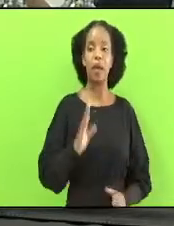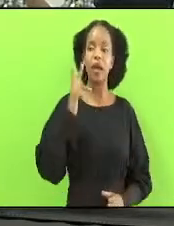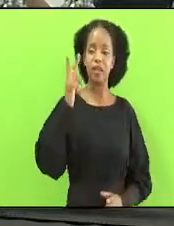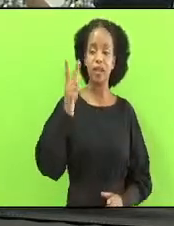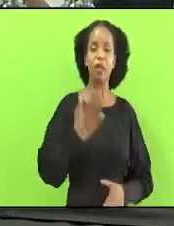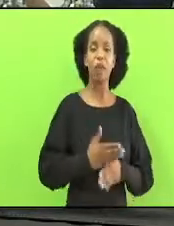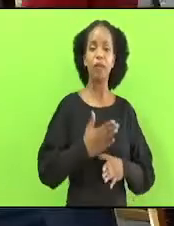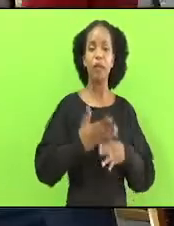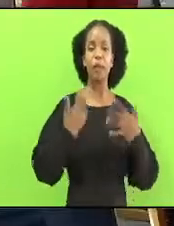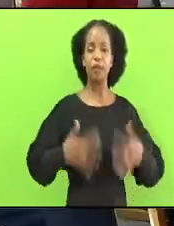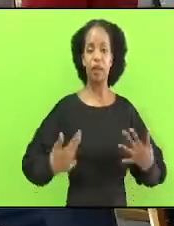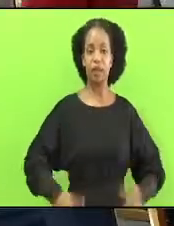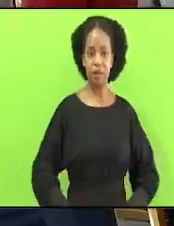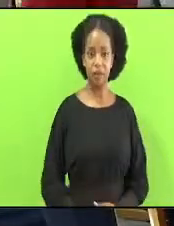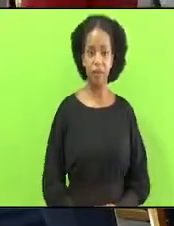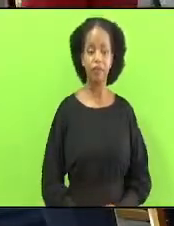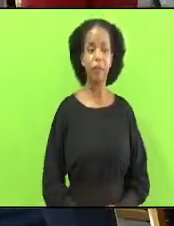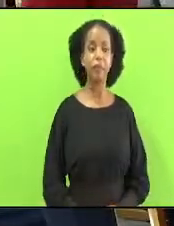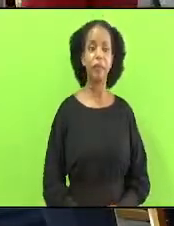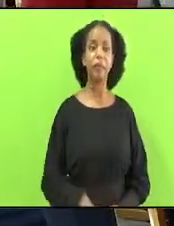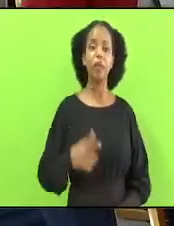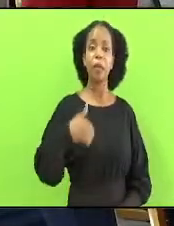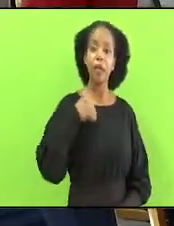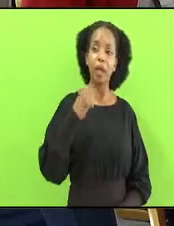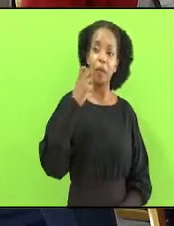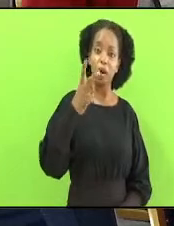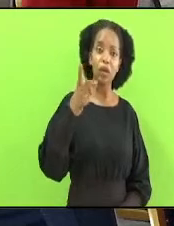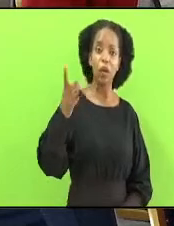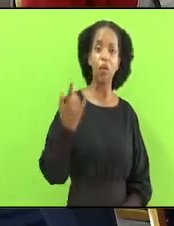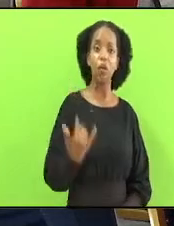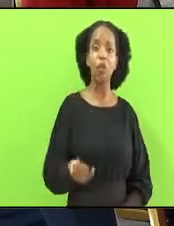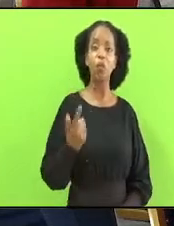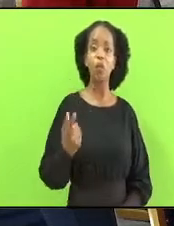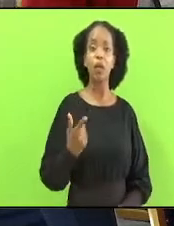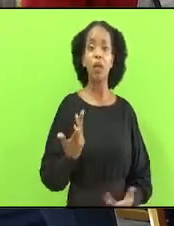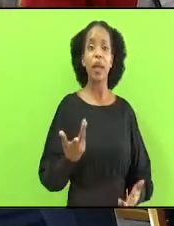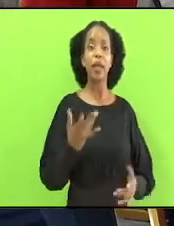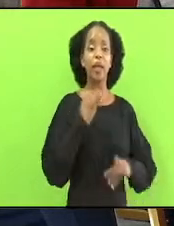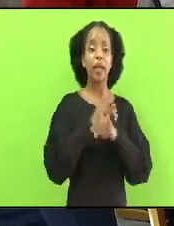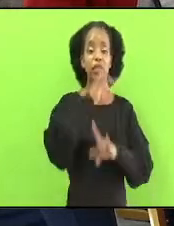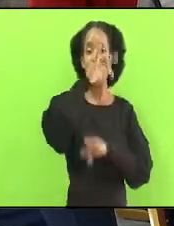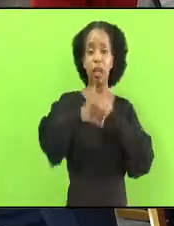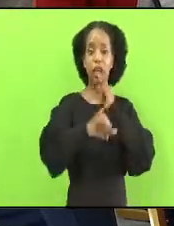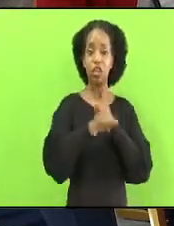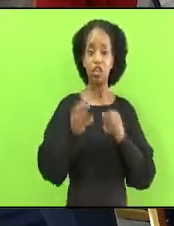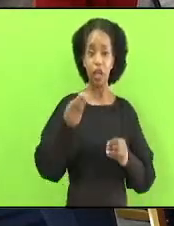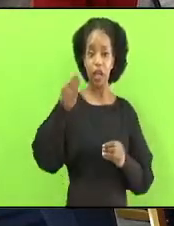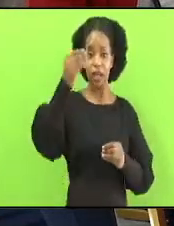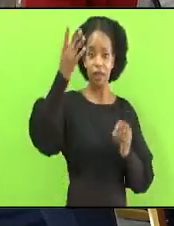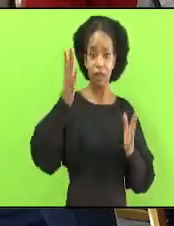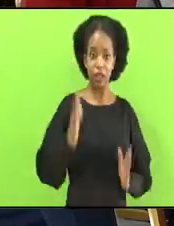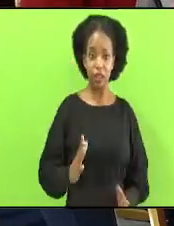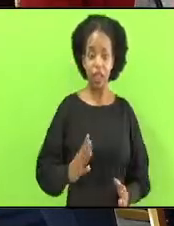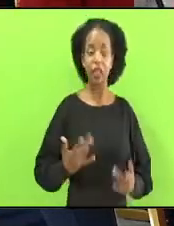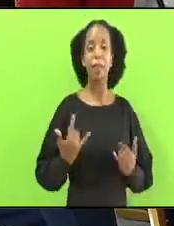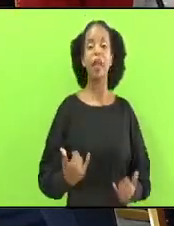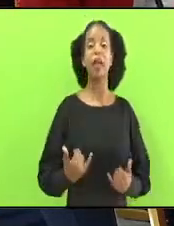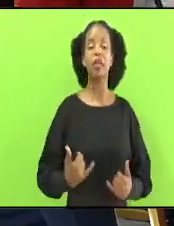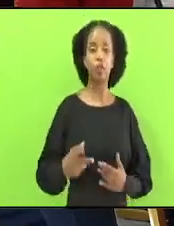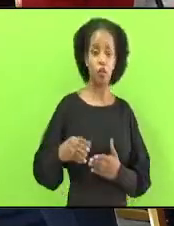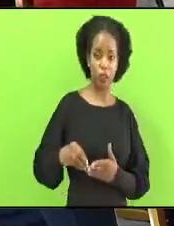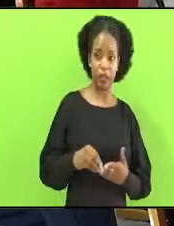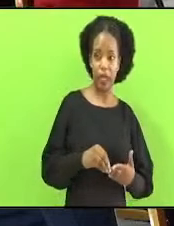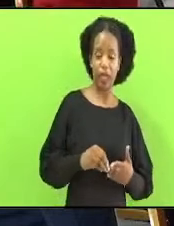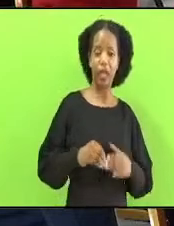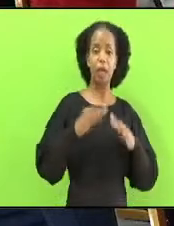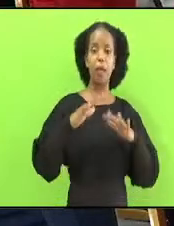executive mayor. Ke bona a re tlela ka di international investors, a re tlela ka parliament ya today. He has come